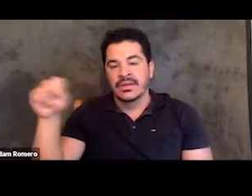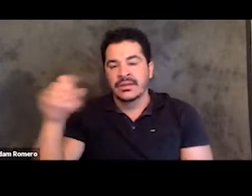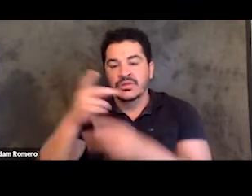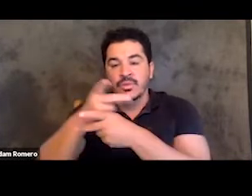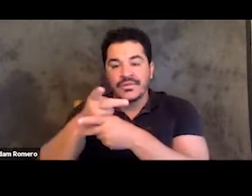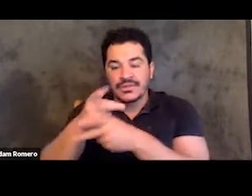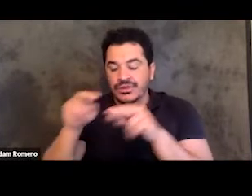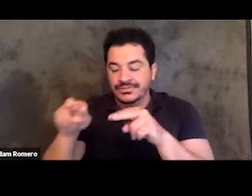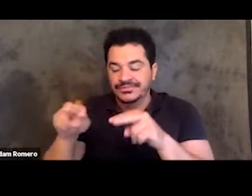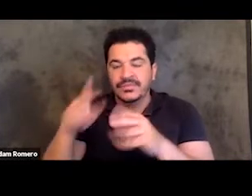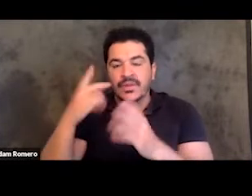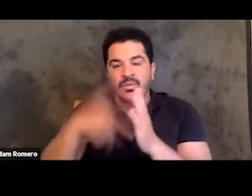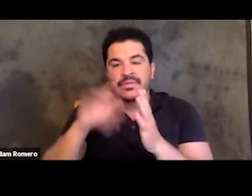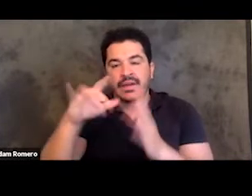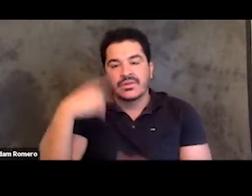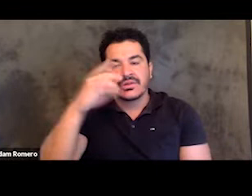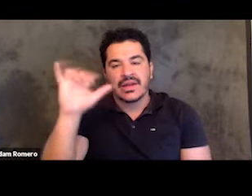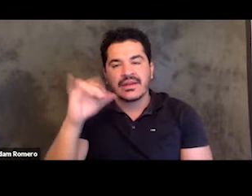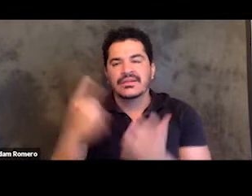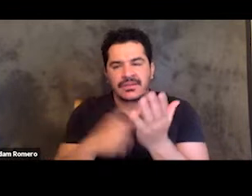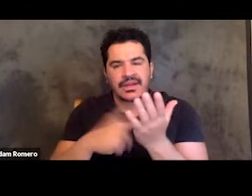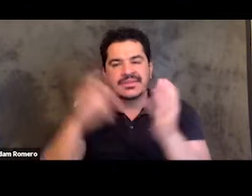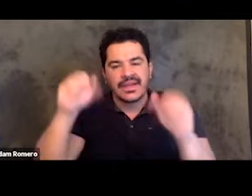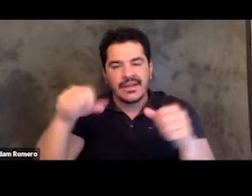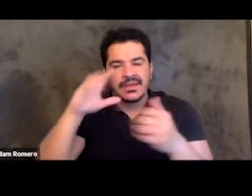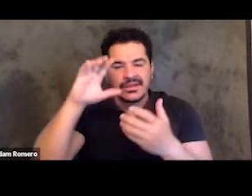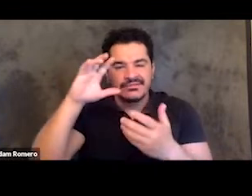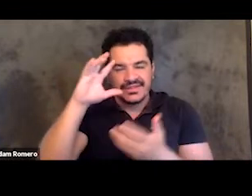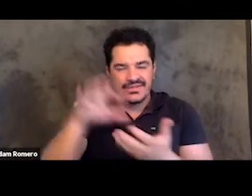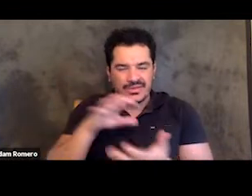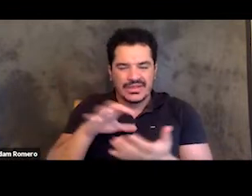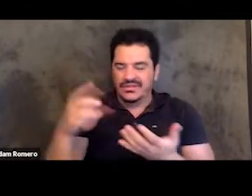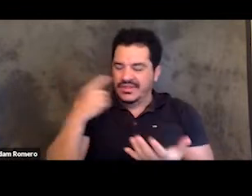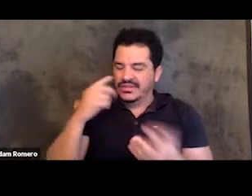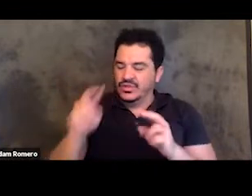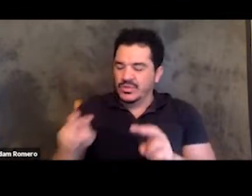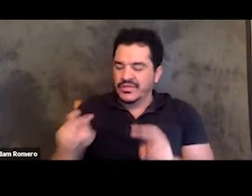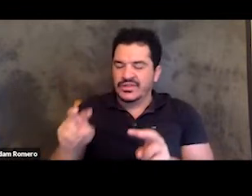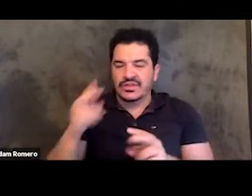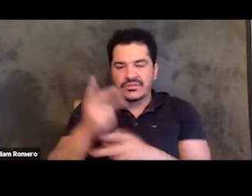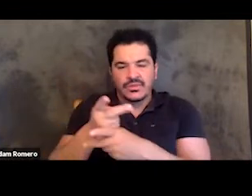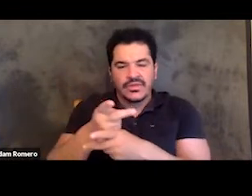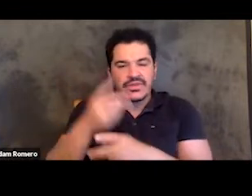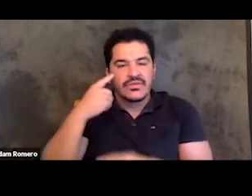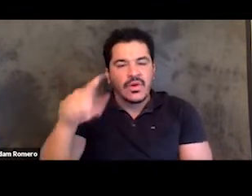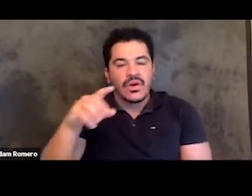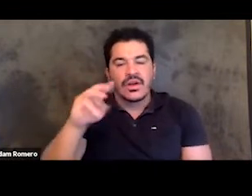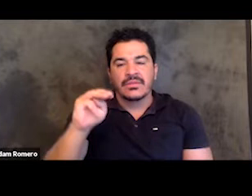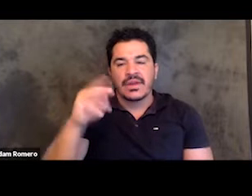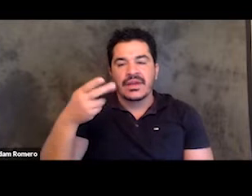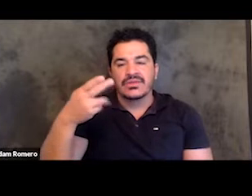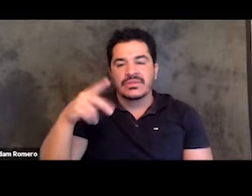Sometimes there can be a little bit of confusion as to when we say supervision for MHPSS, we're not talking about simply making sure someone